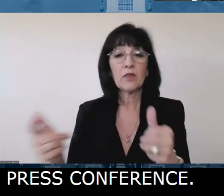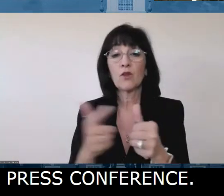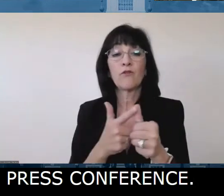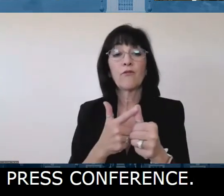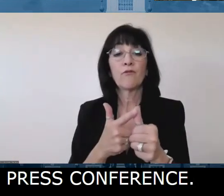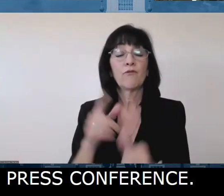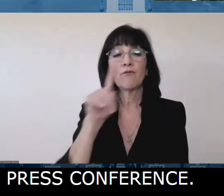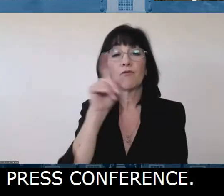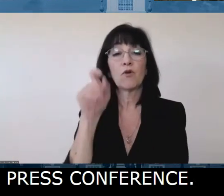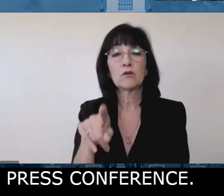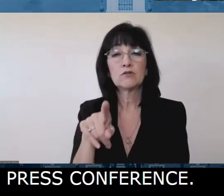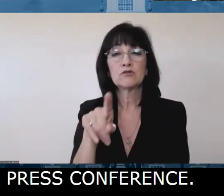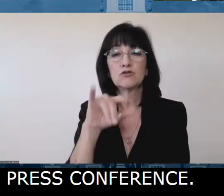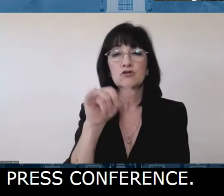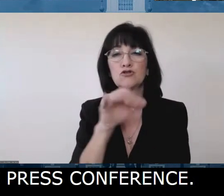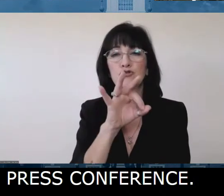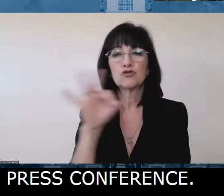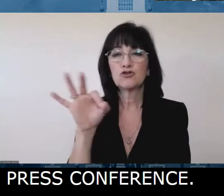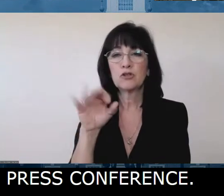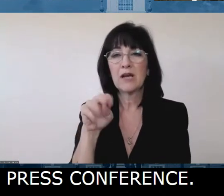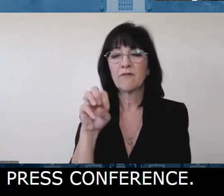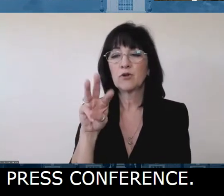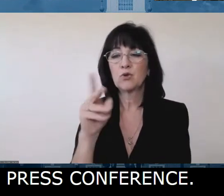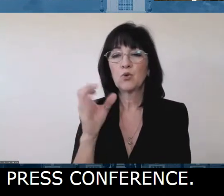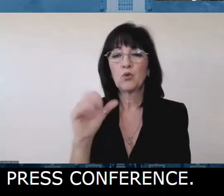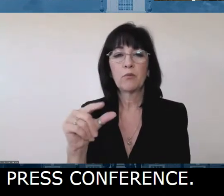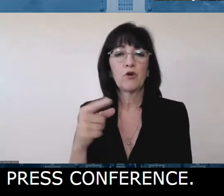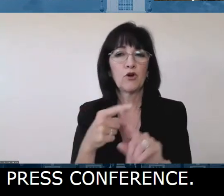Jeff Newberg from the News Journal.